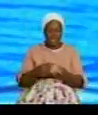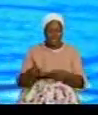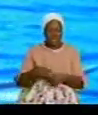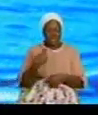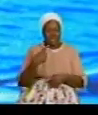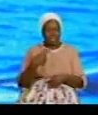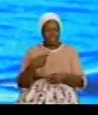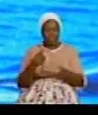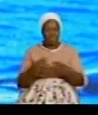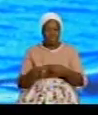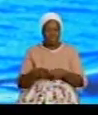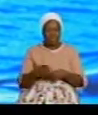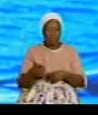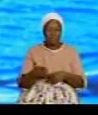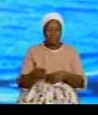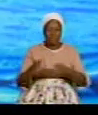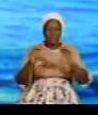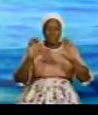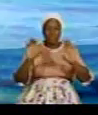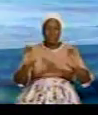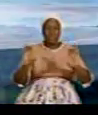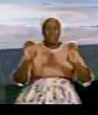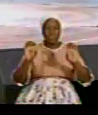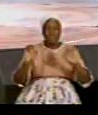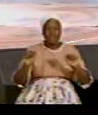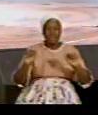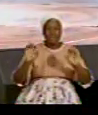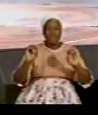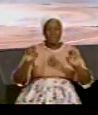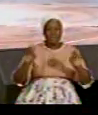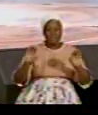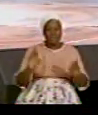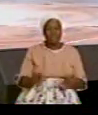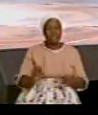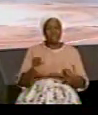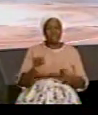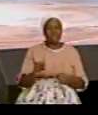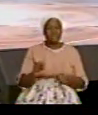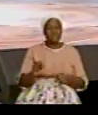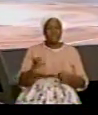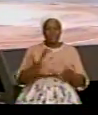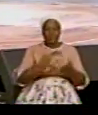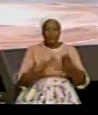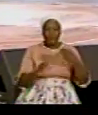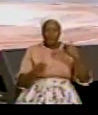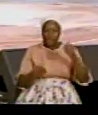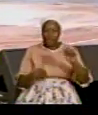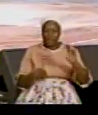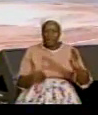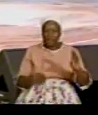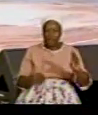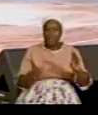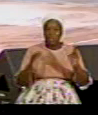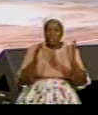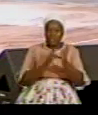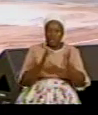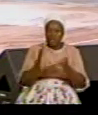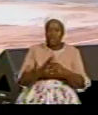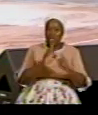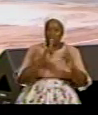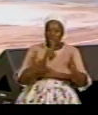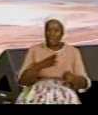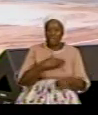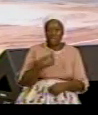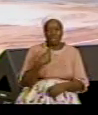him, Caesar's. In verse 17, Jesus answered and